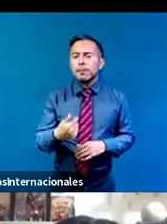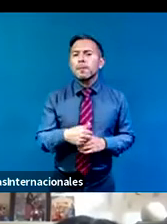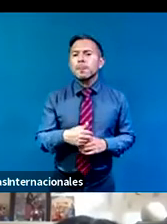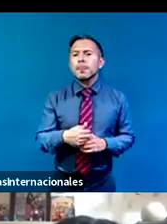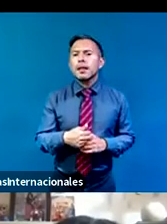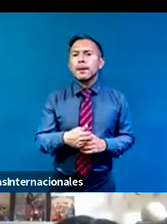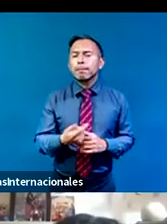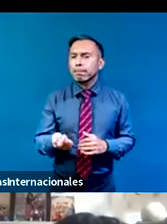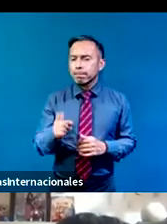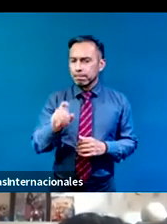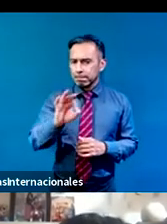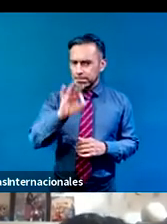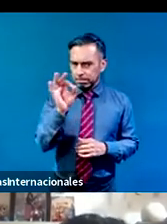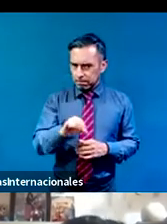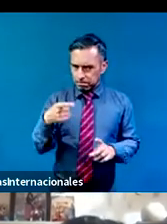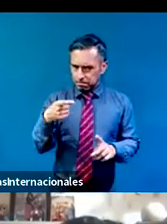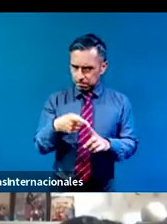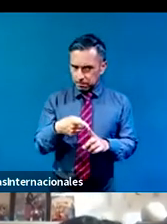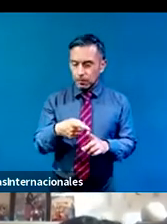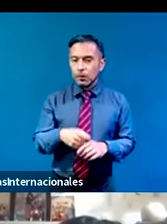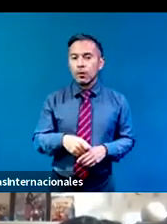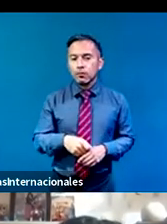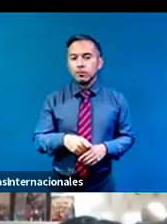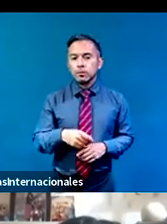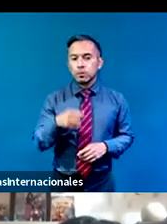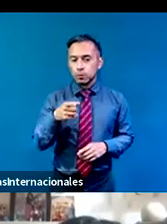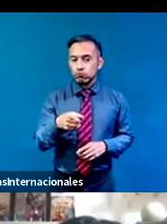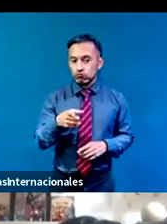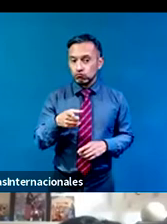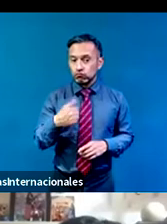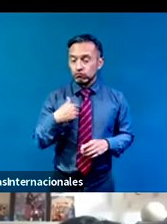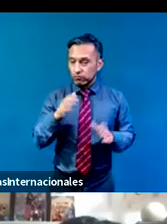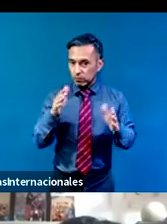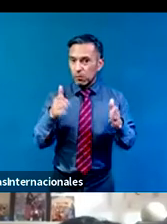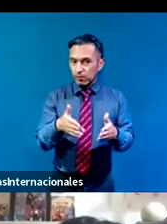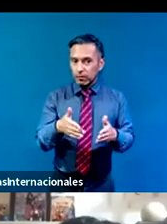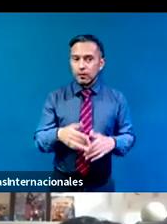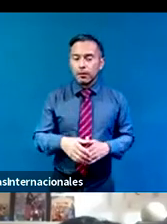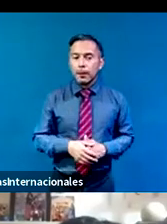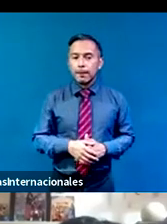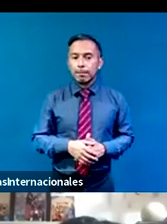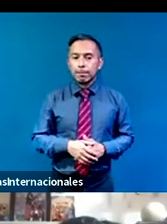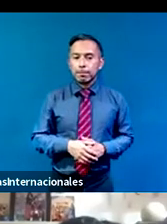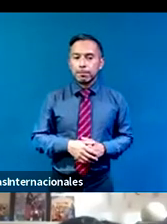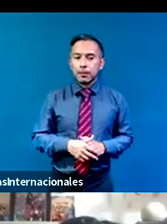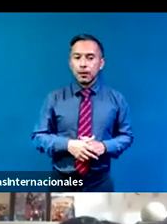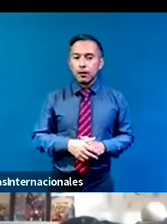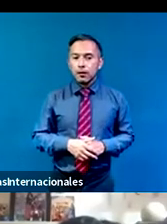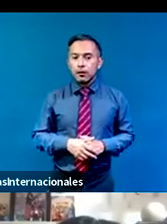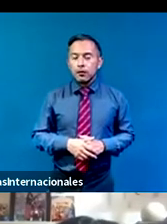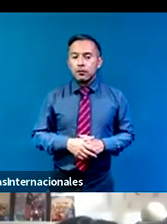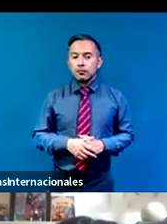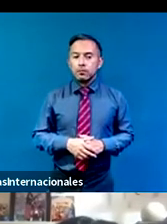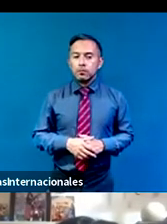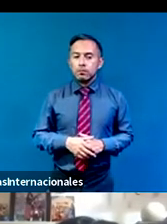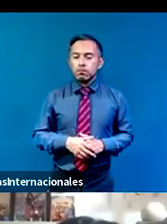emphasize that intentionality and the importance of carefully constructing the mandate and the actual collection and